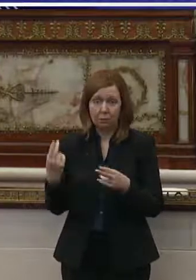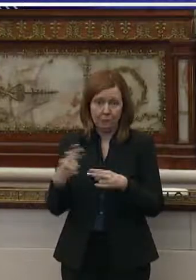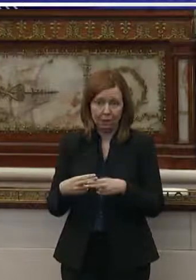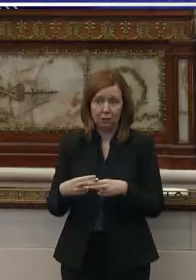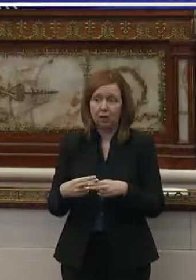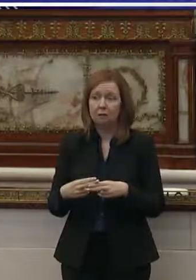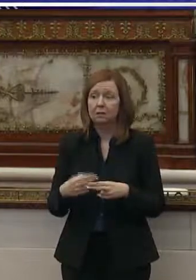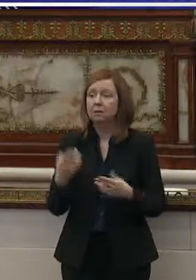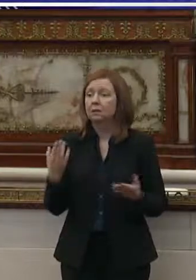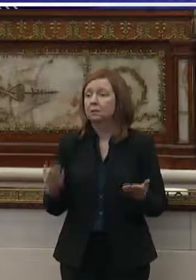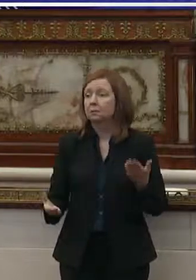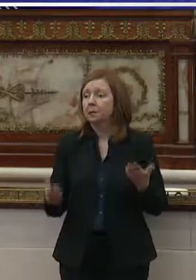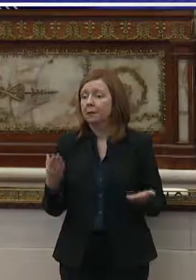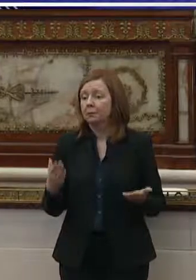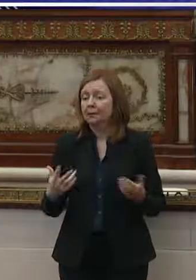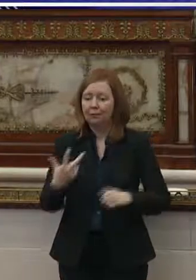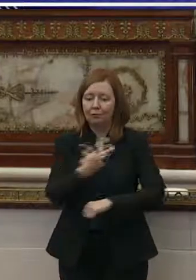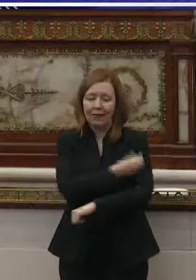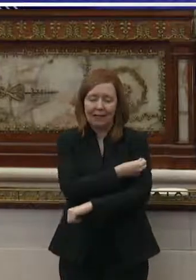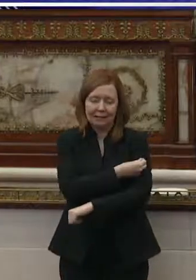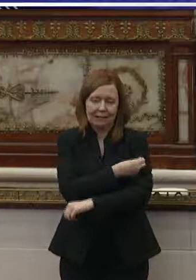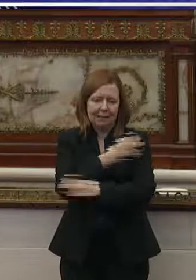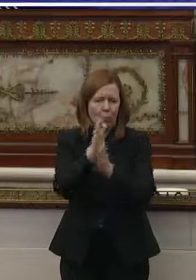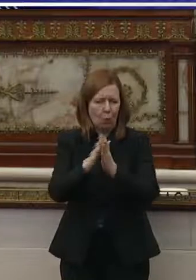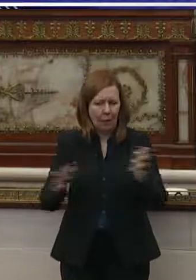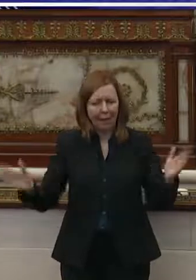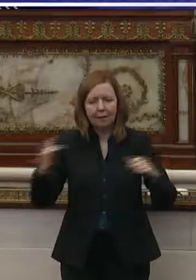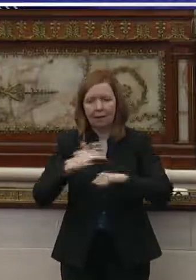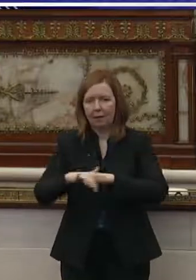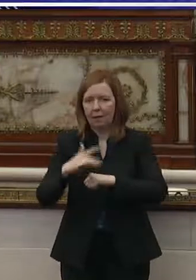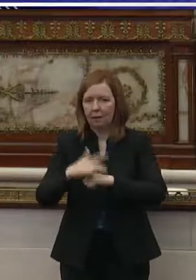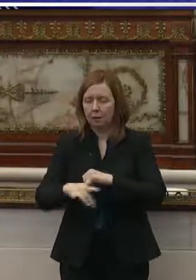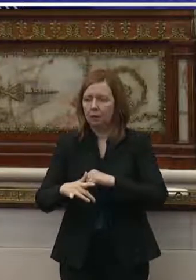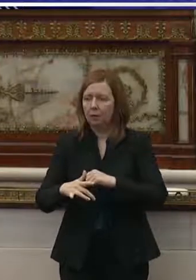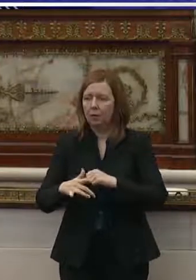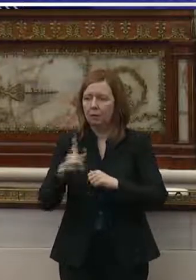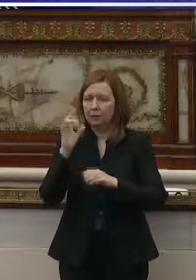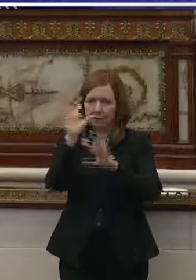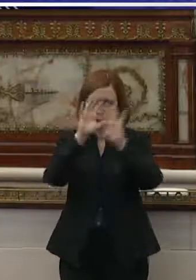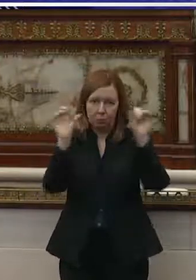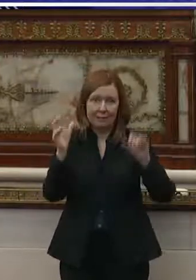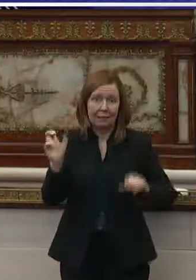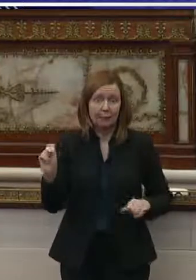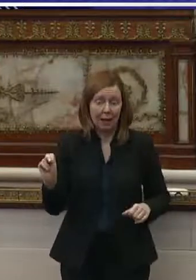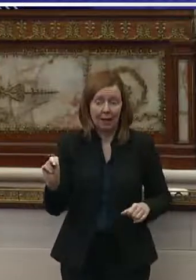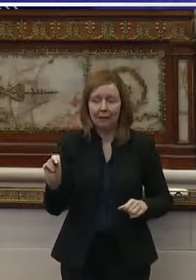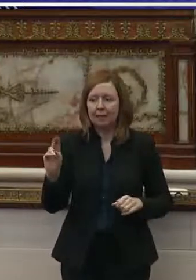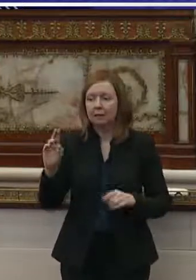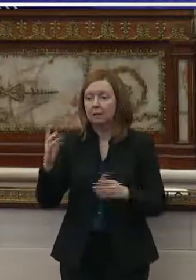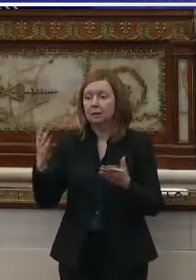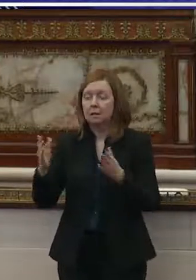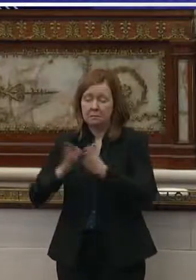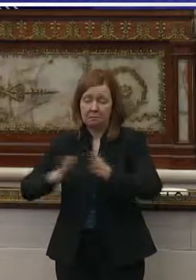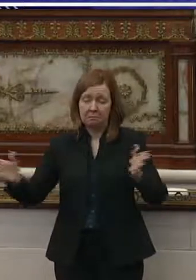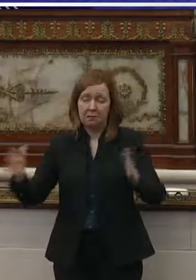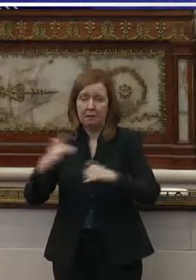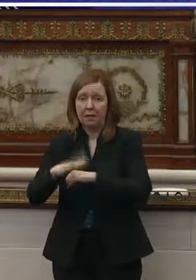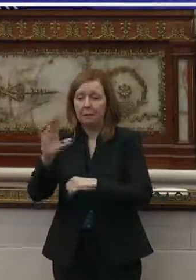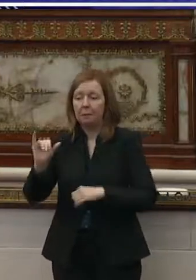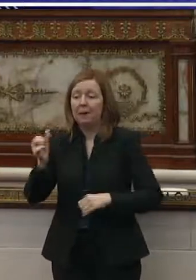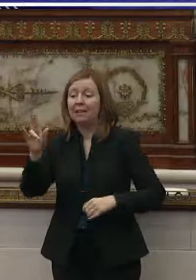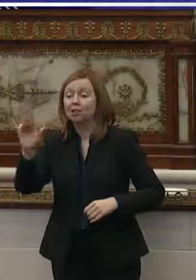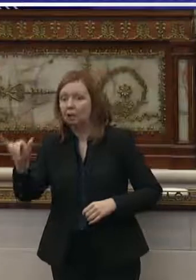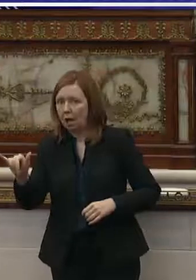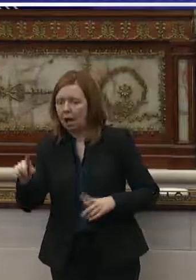mentioned, maybe vaccine being widely available according to President Biden, by July, when do you